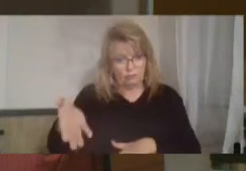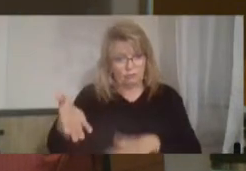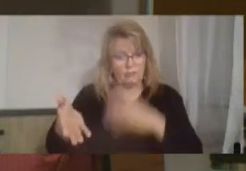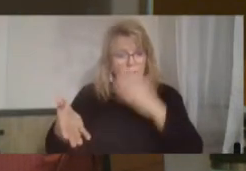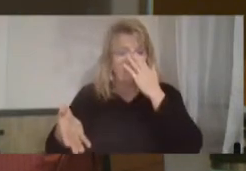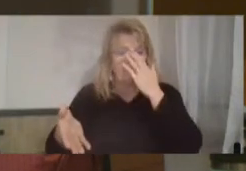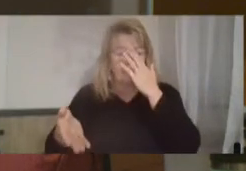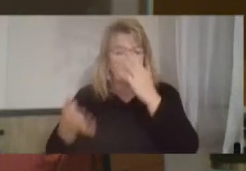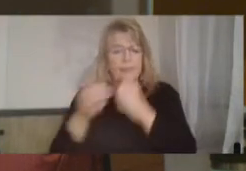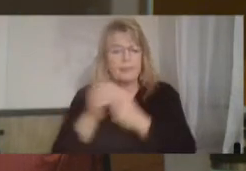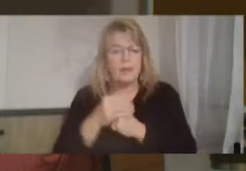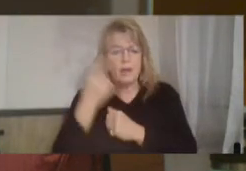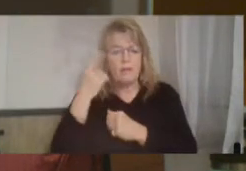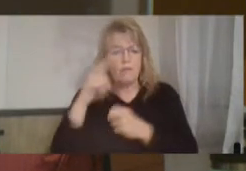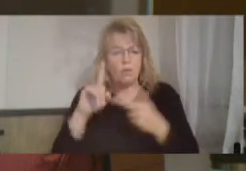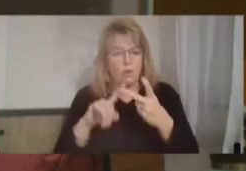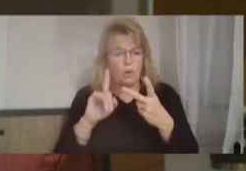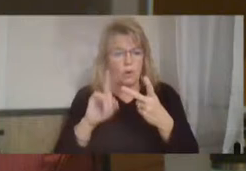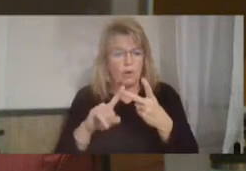For the